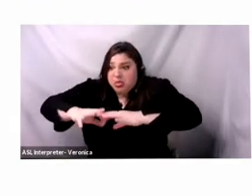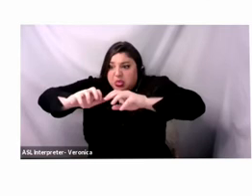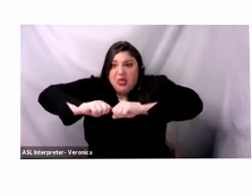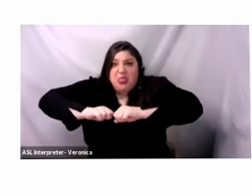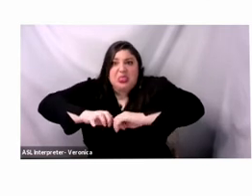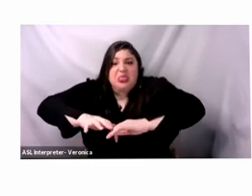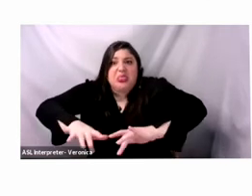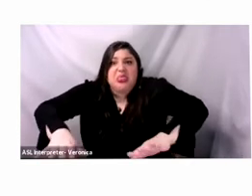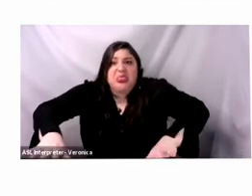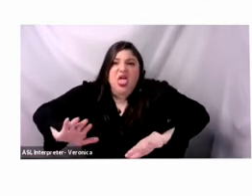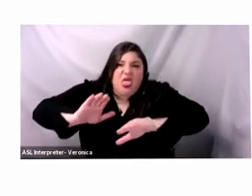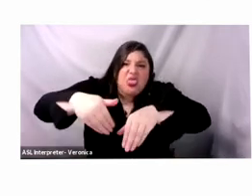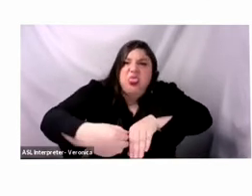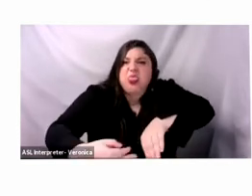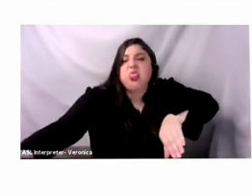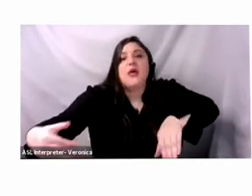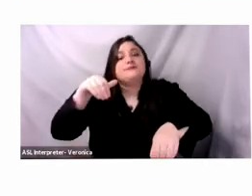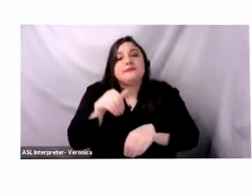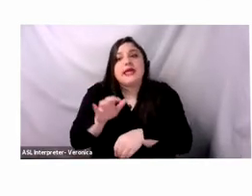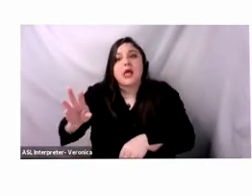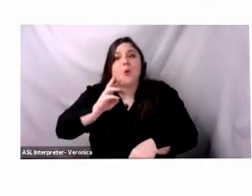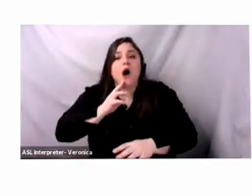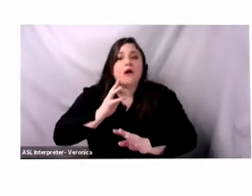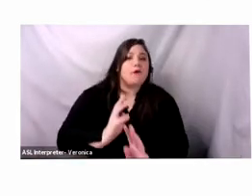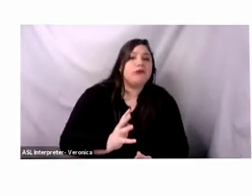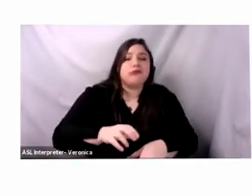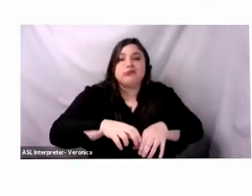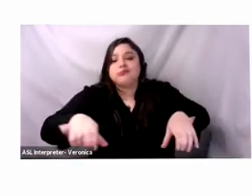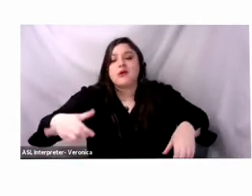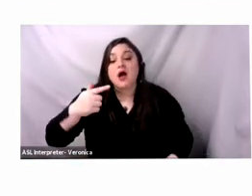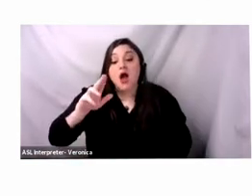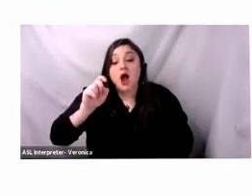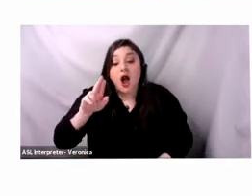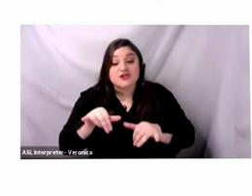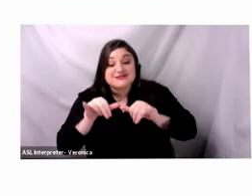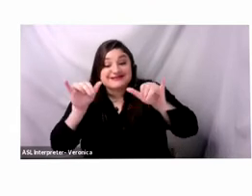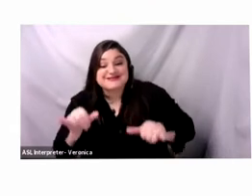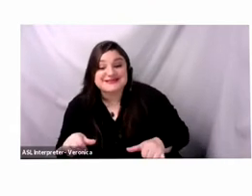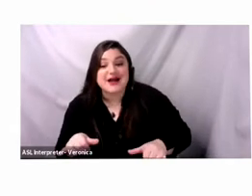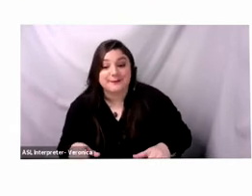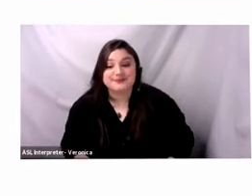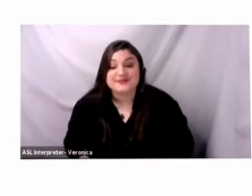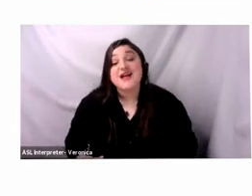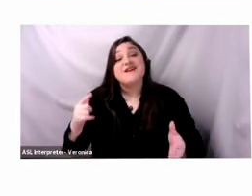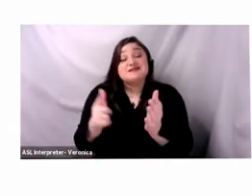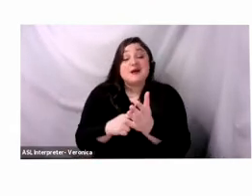sorts of industrial and human excrement before being pushed out to sea. Once at sea, some of this clothing is washed up on beaches in the form of